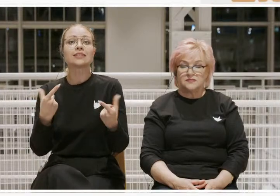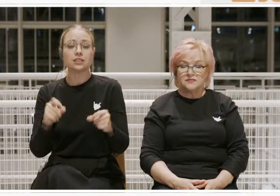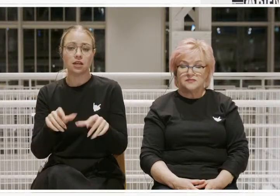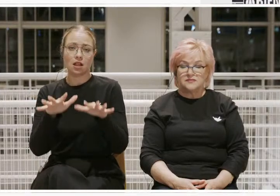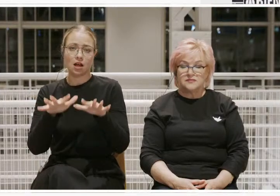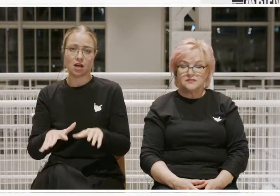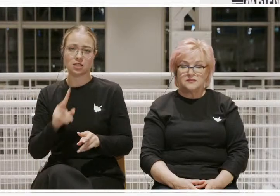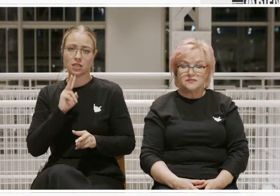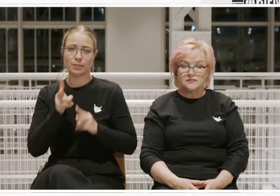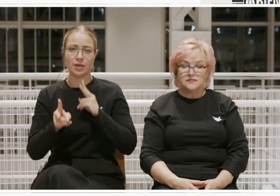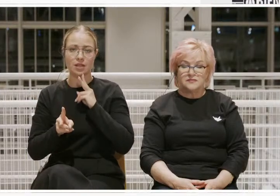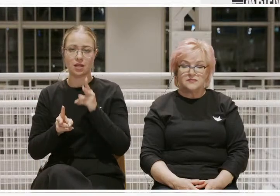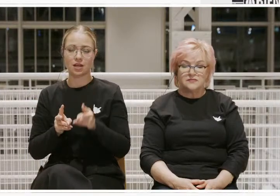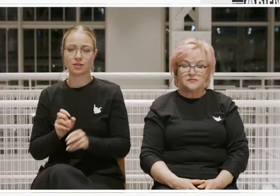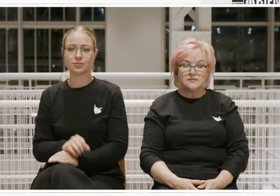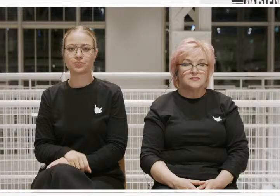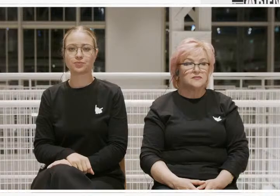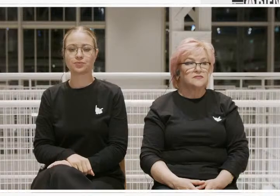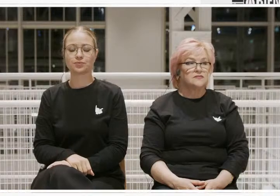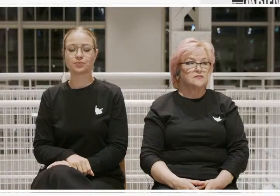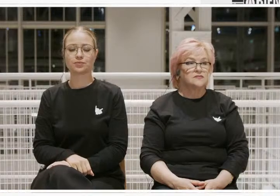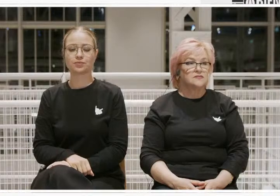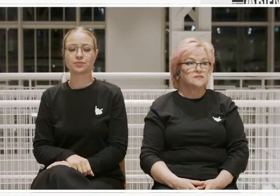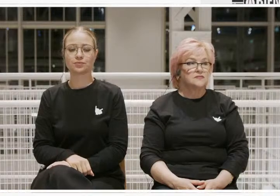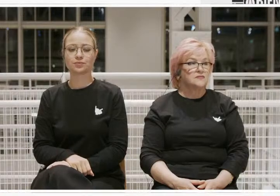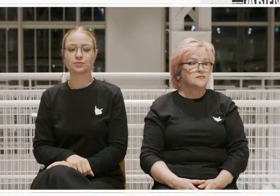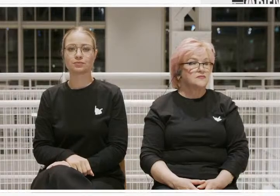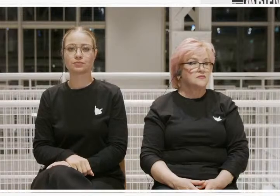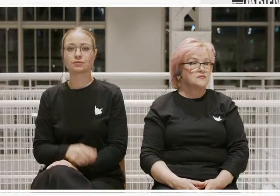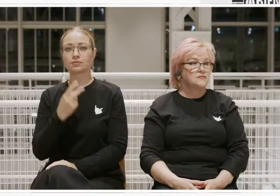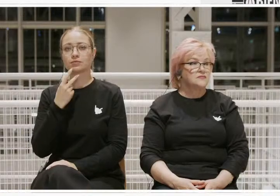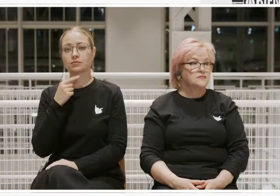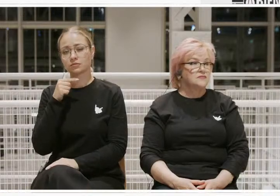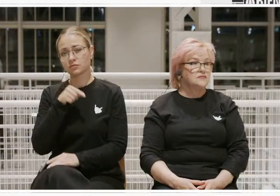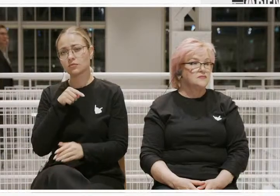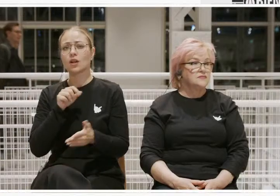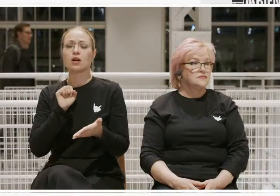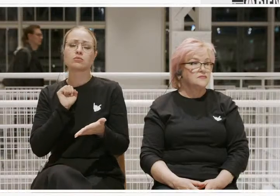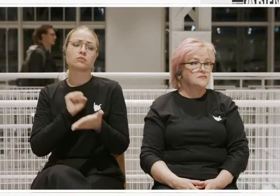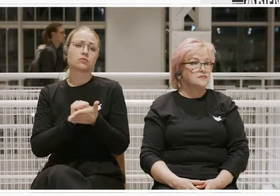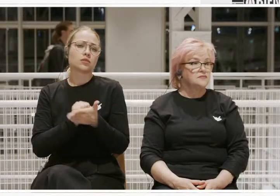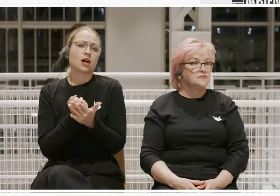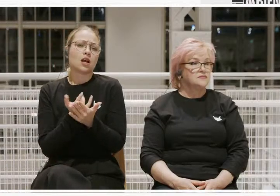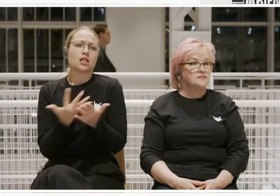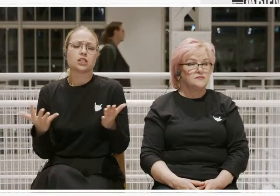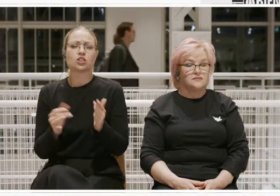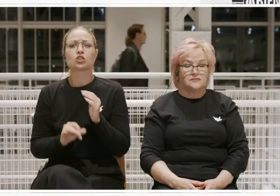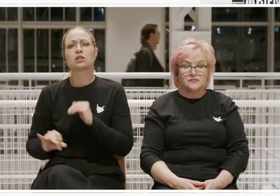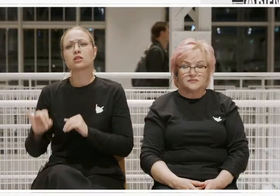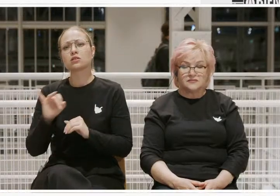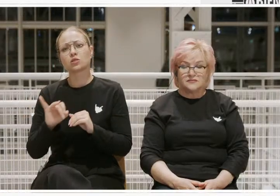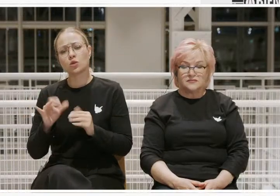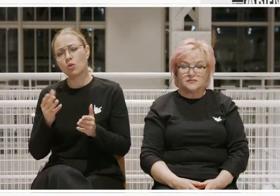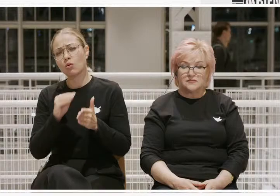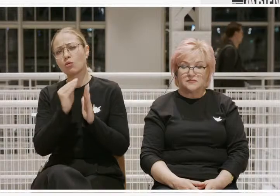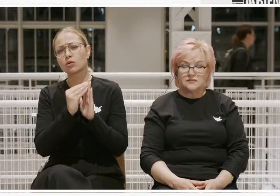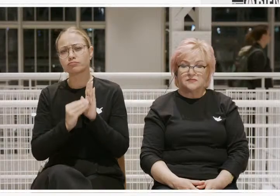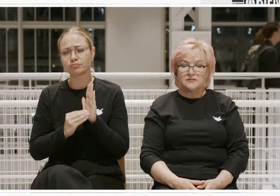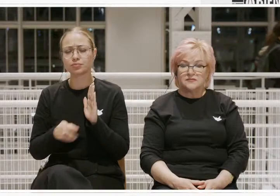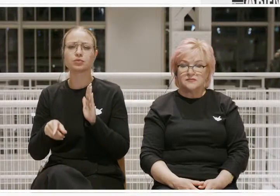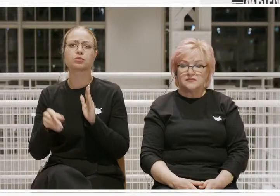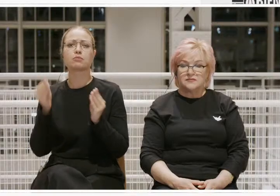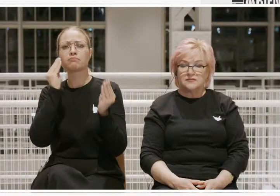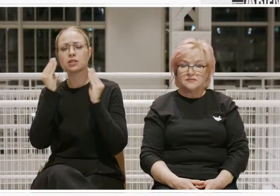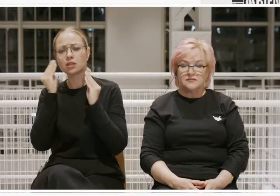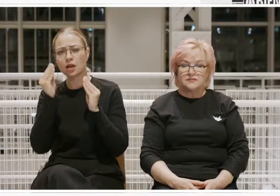you can see dumpling recipes, stories, essays, and opinion pieces addressing a wide array of social, historical,